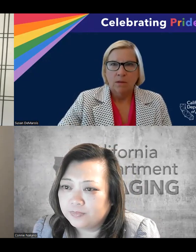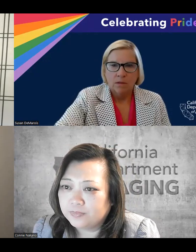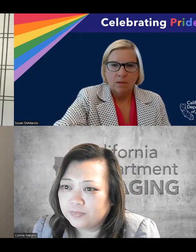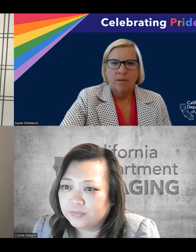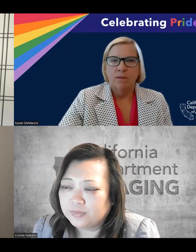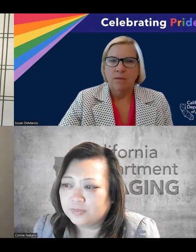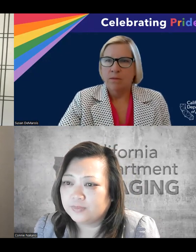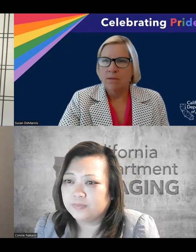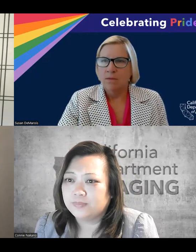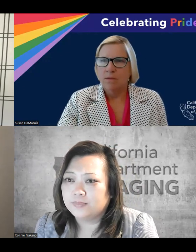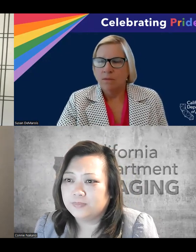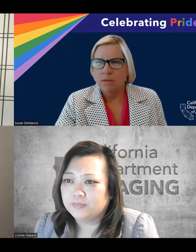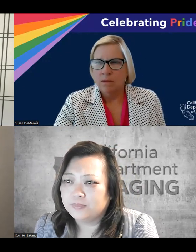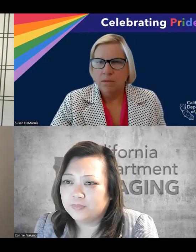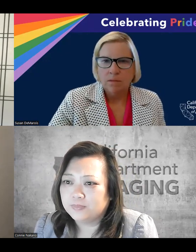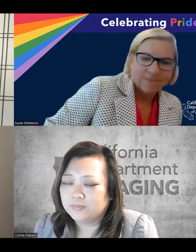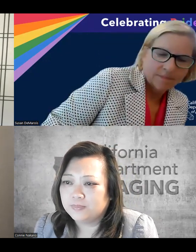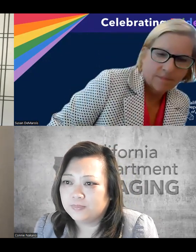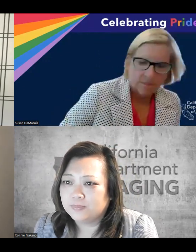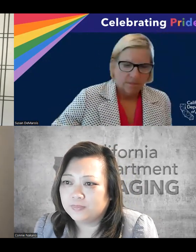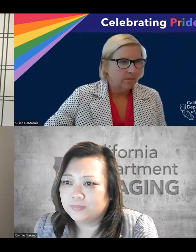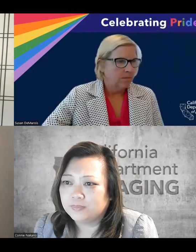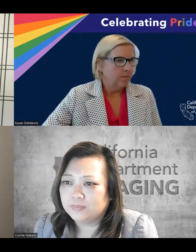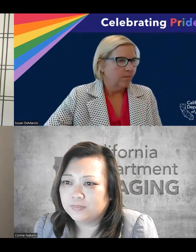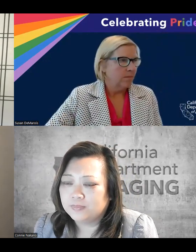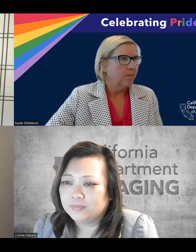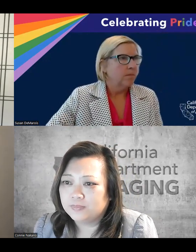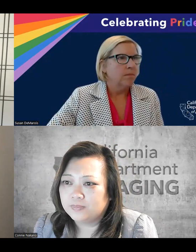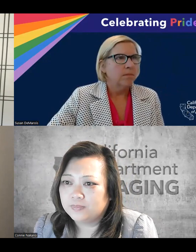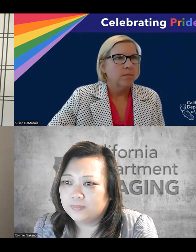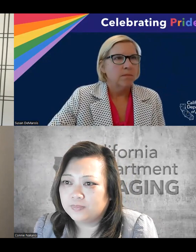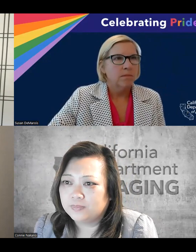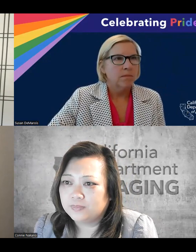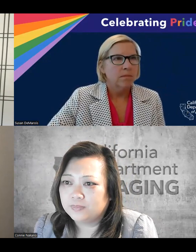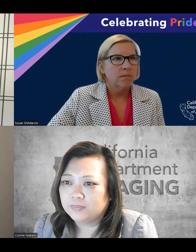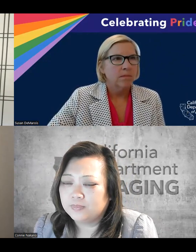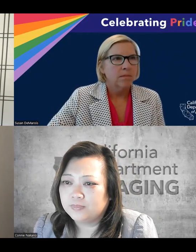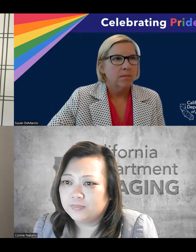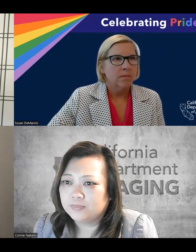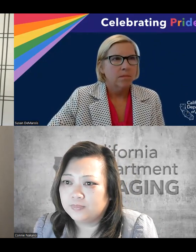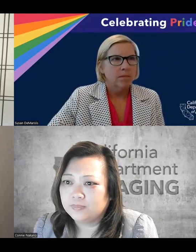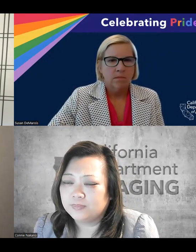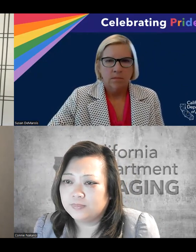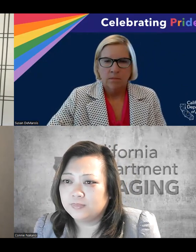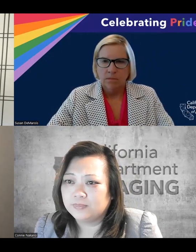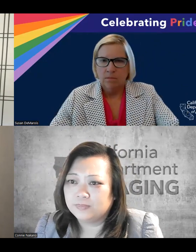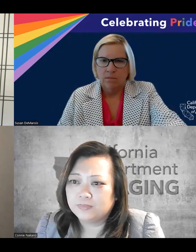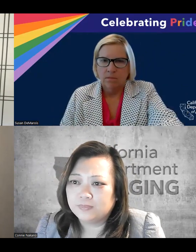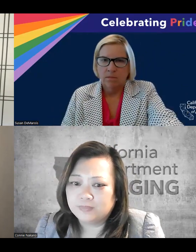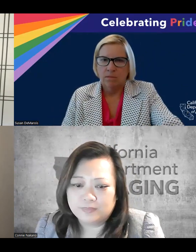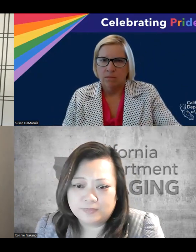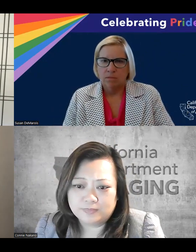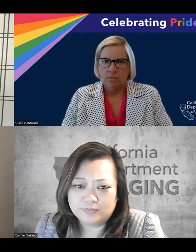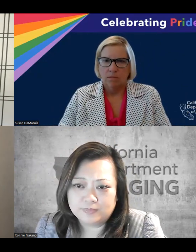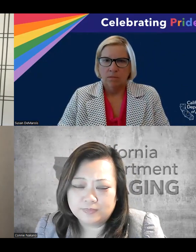Yes, thank you. It has to do with the CASOA. Will the AAAs get extra supplies in case they want to send some out